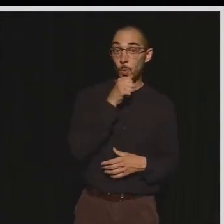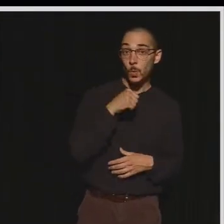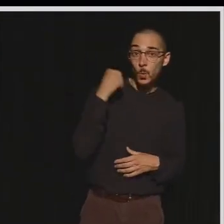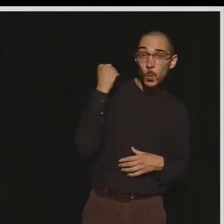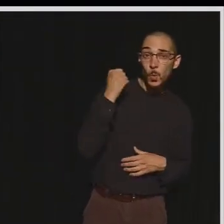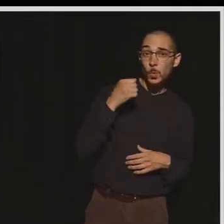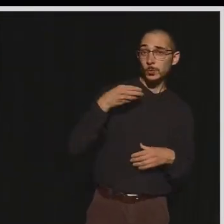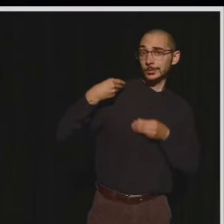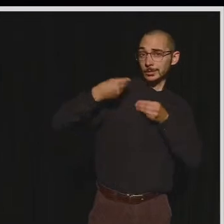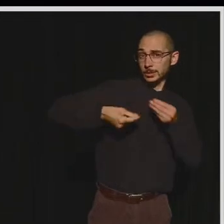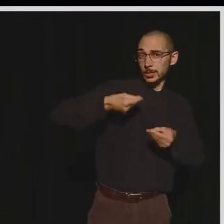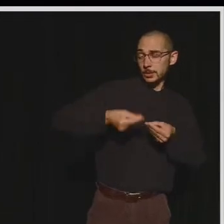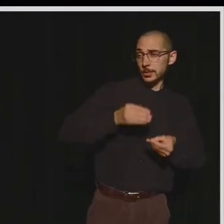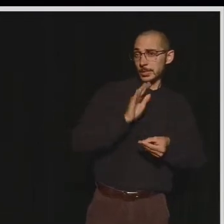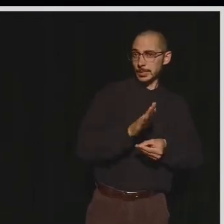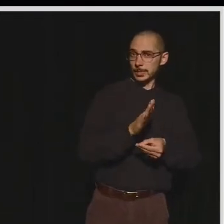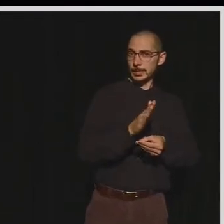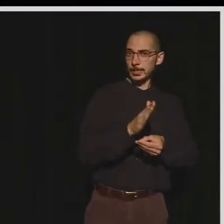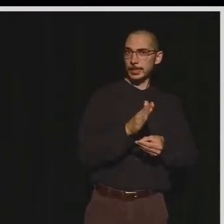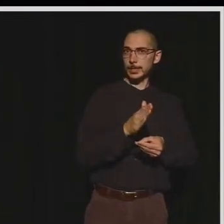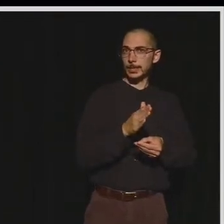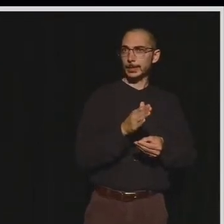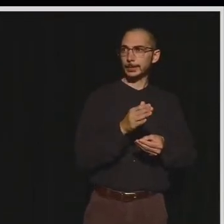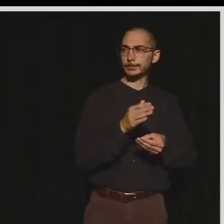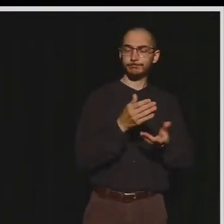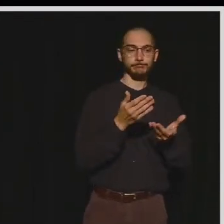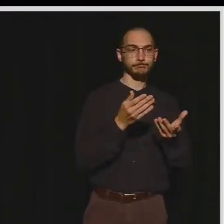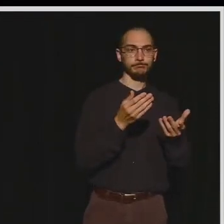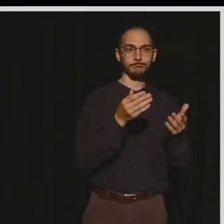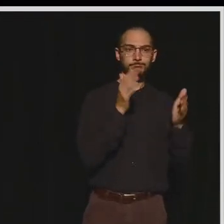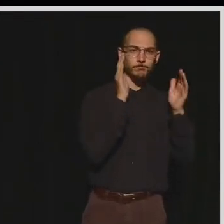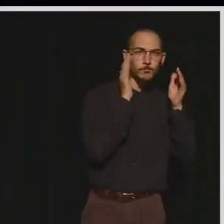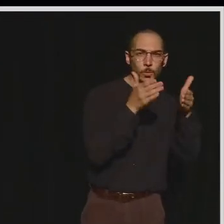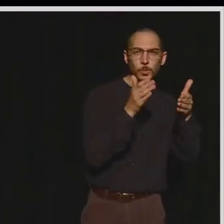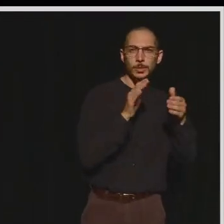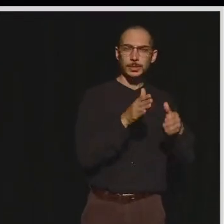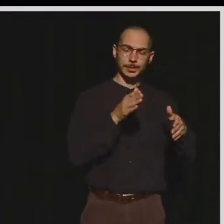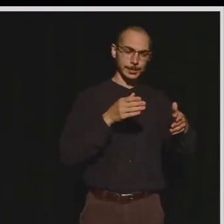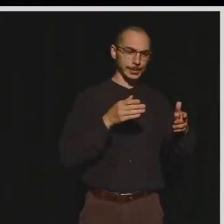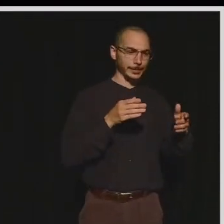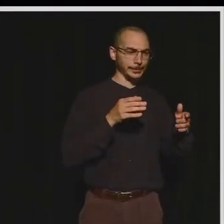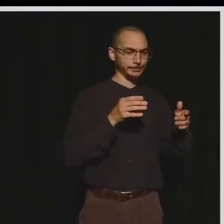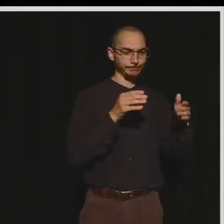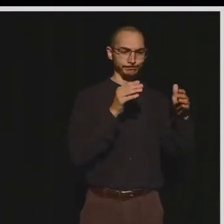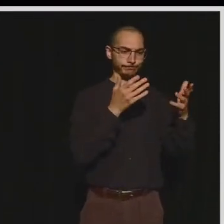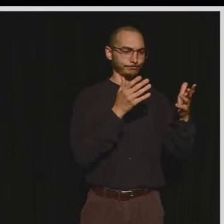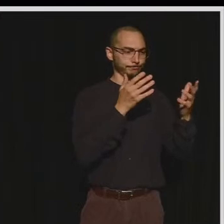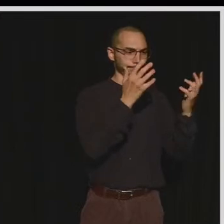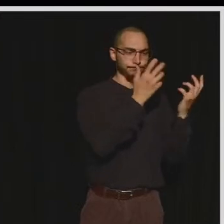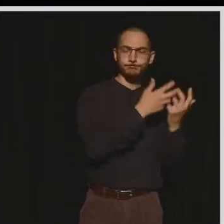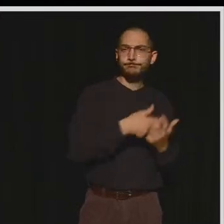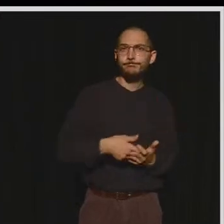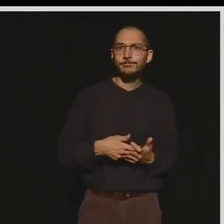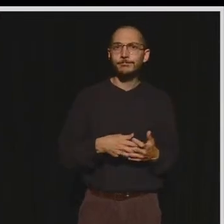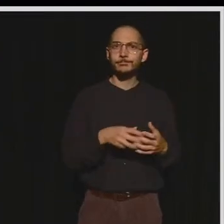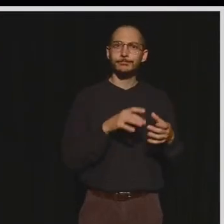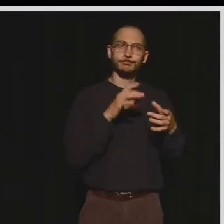around Pride, and people of color, and Black, Indigenous, and other people of color